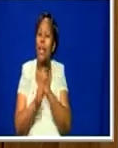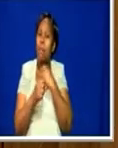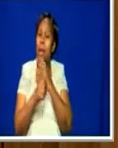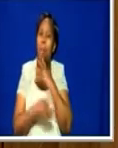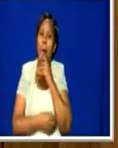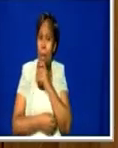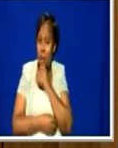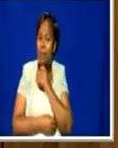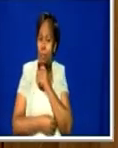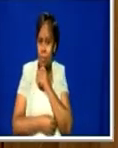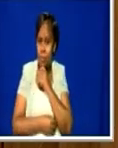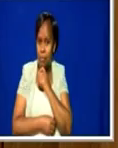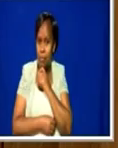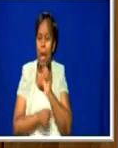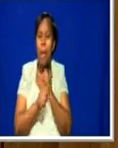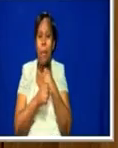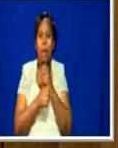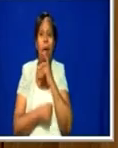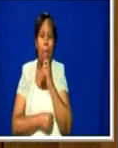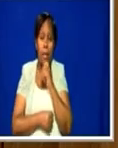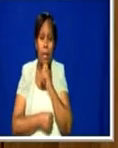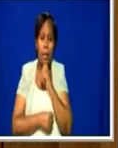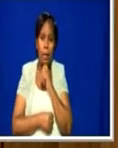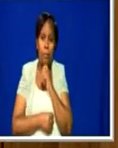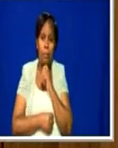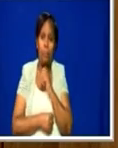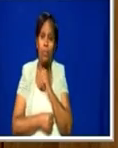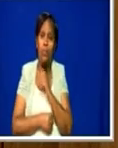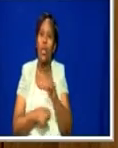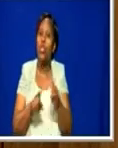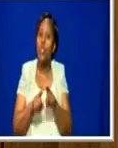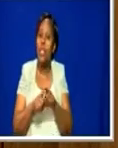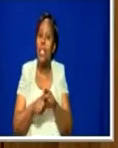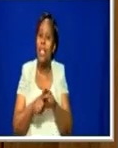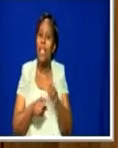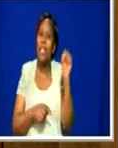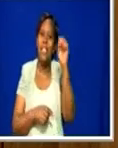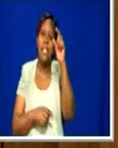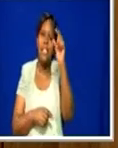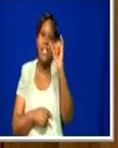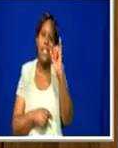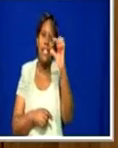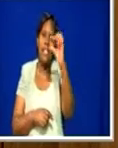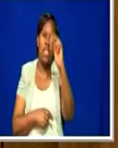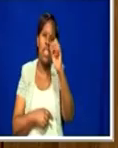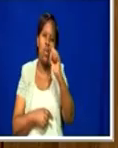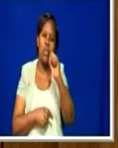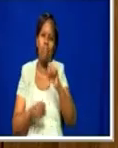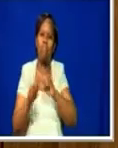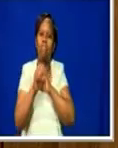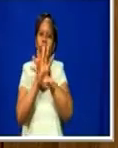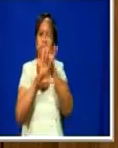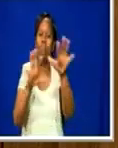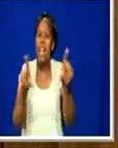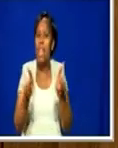man. Oh, Made by man. made by man. So they take the signals from the Earth and then they transmit those